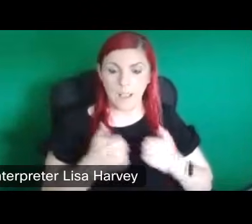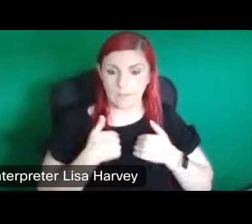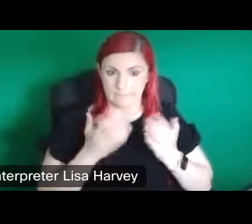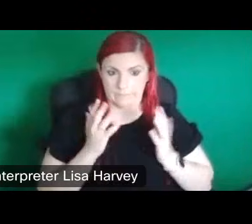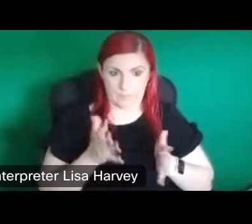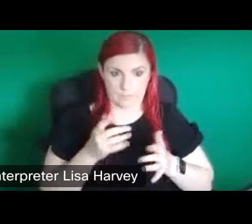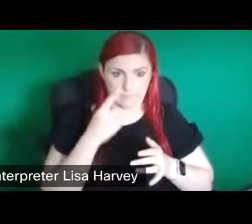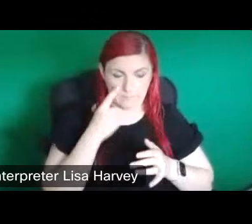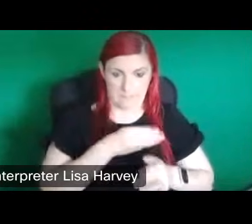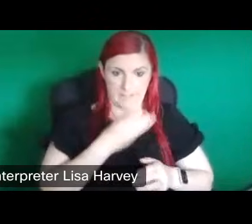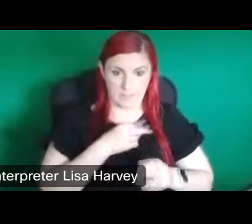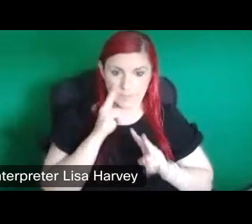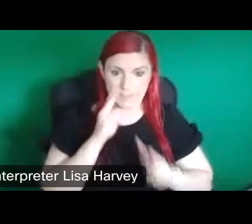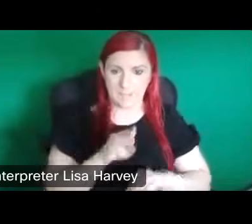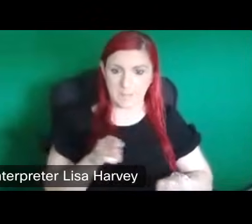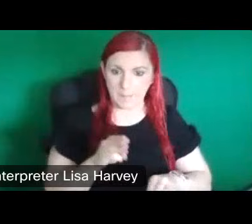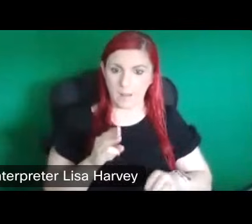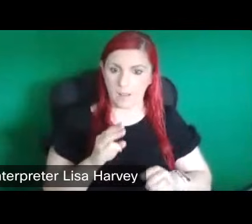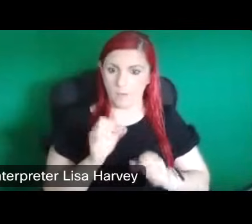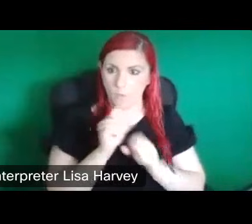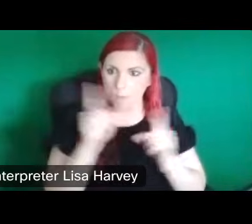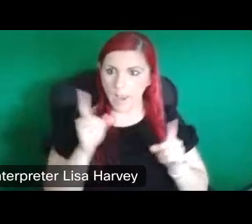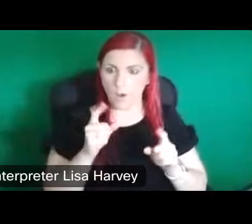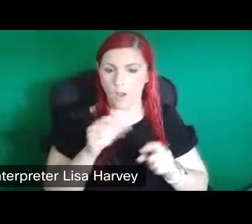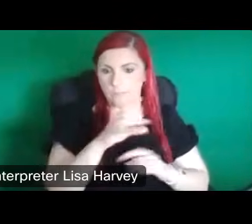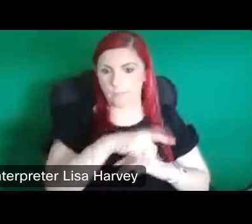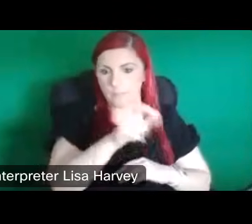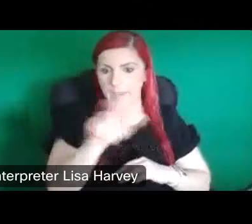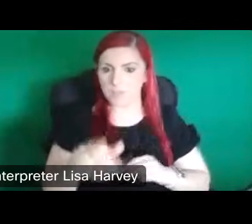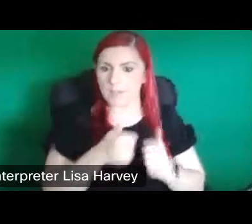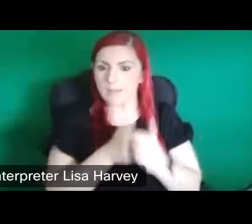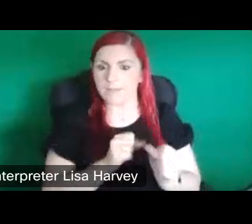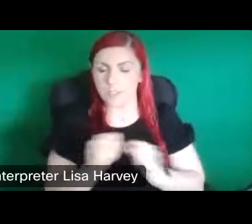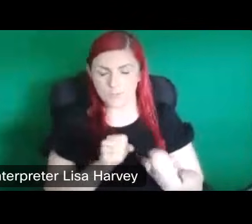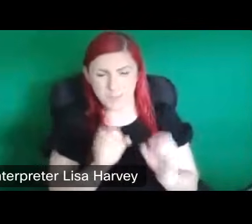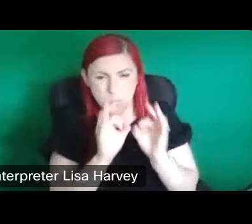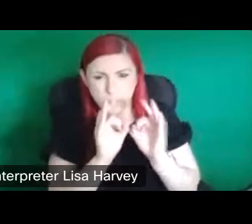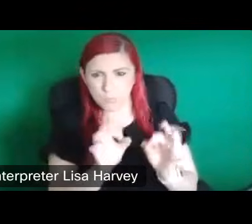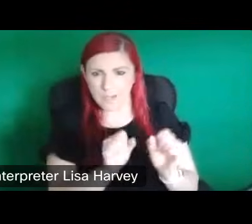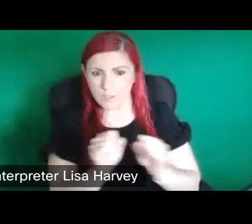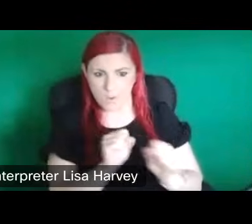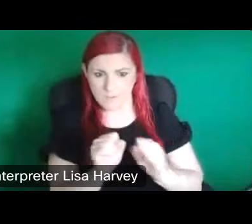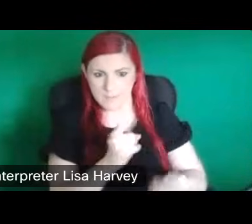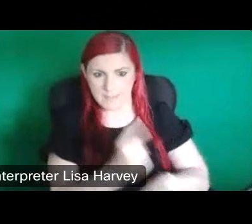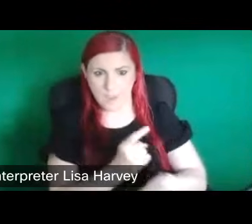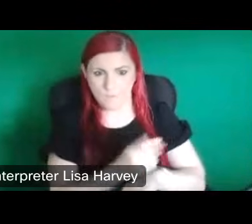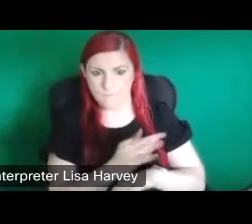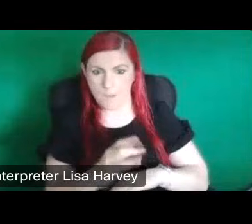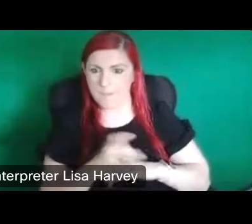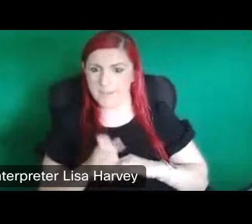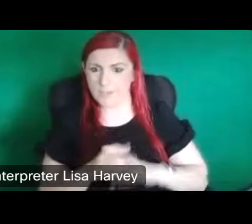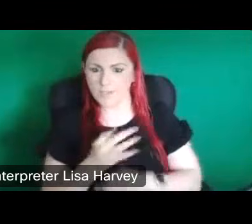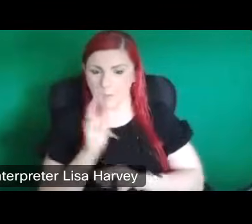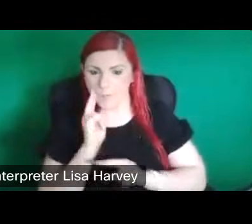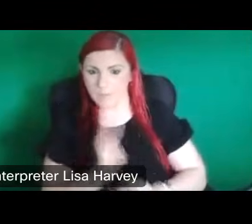people will be made aware of the patient advocacy service. It's an absolutely brilliant service from a patient and family point of view.